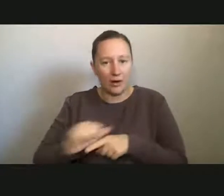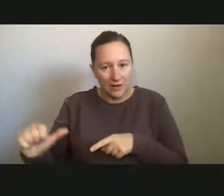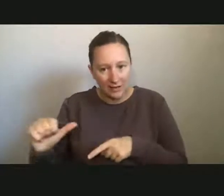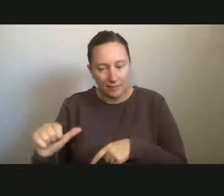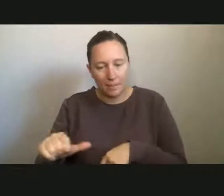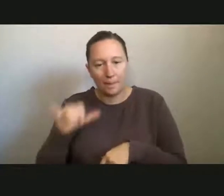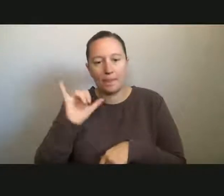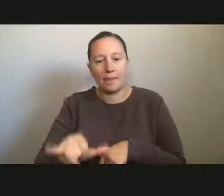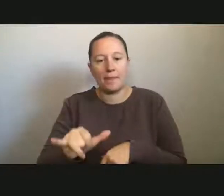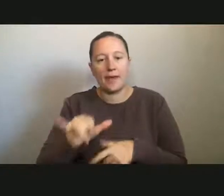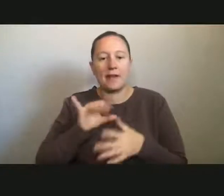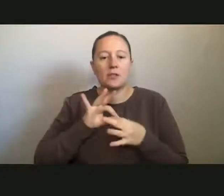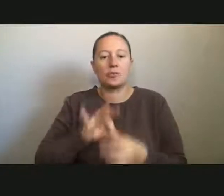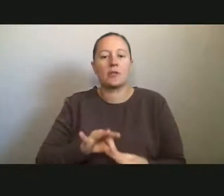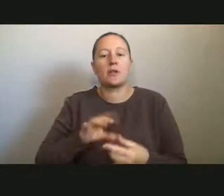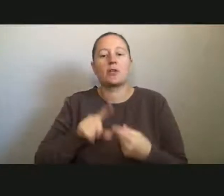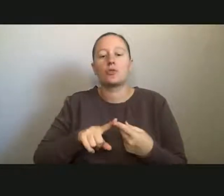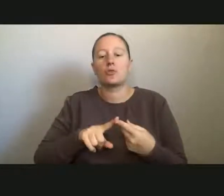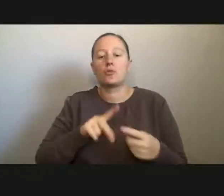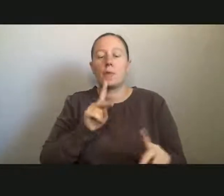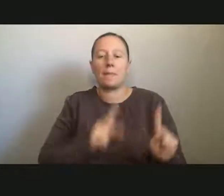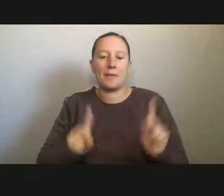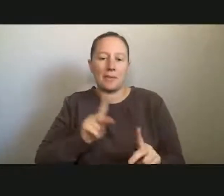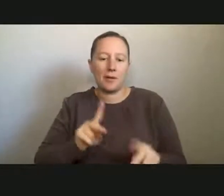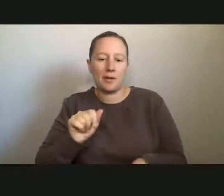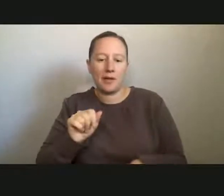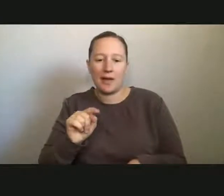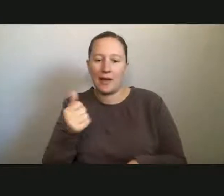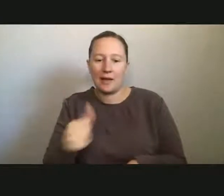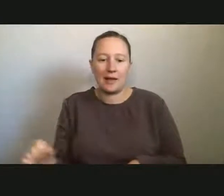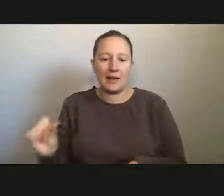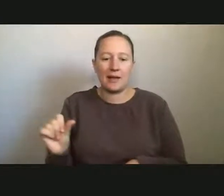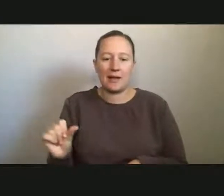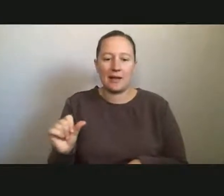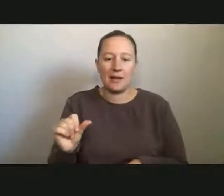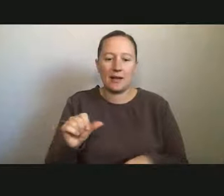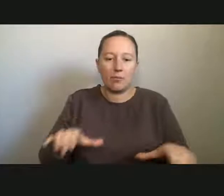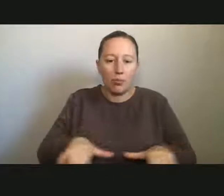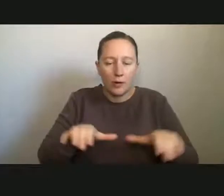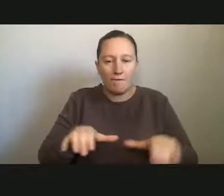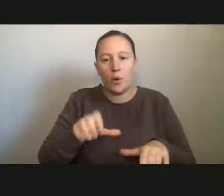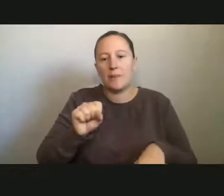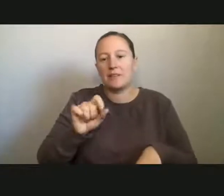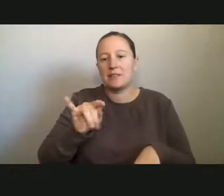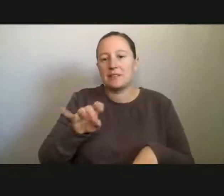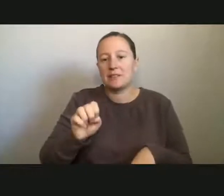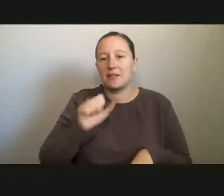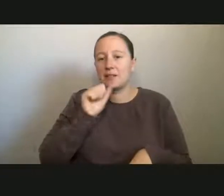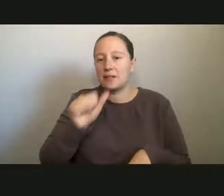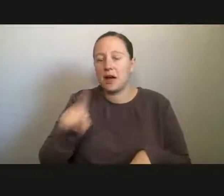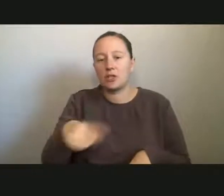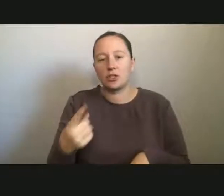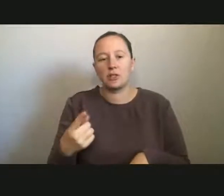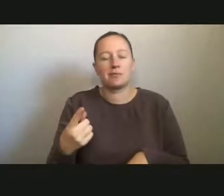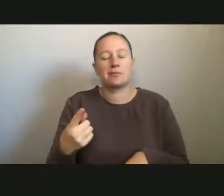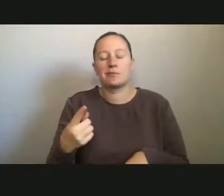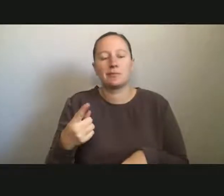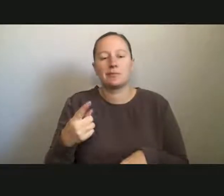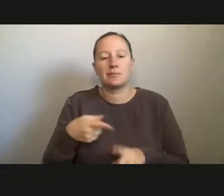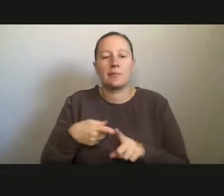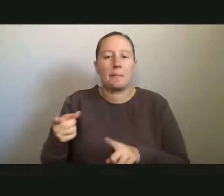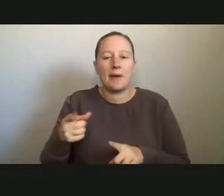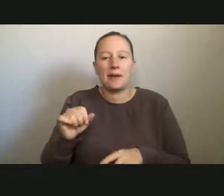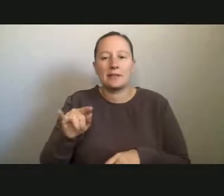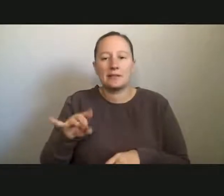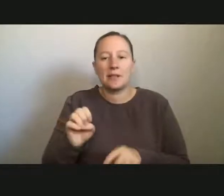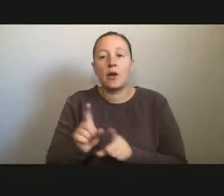would also pertain to personnel at any other performance sites, not just the awardee site. And it also includes